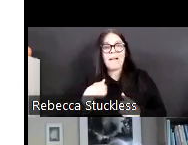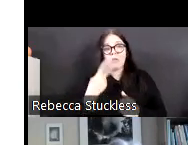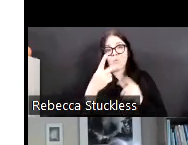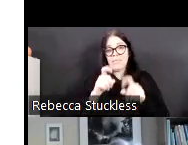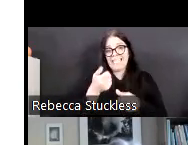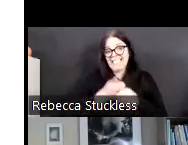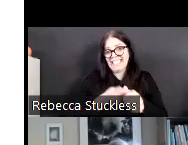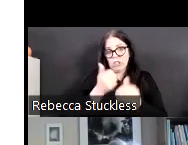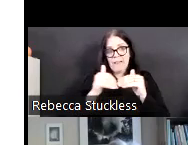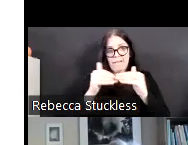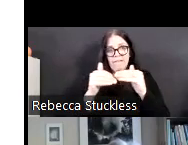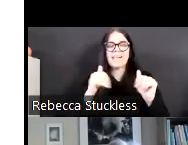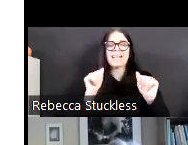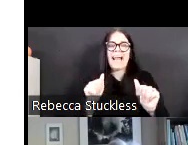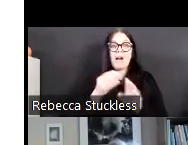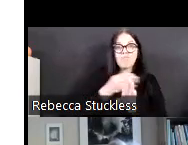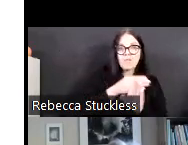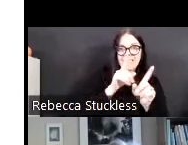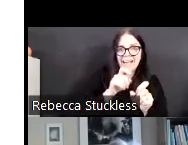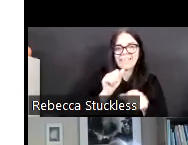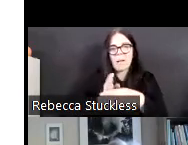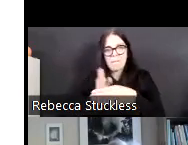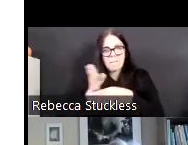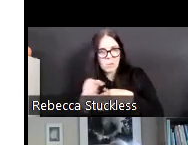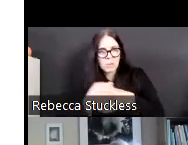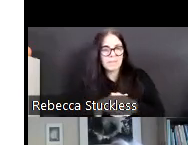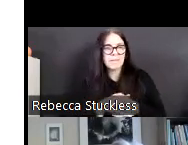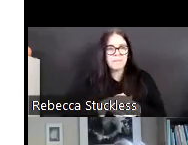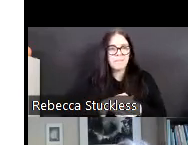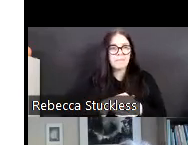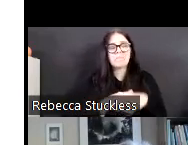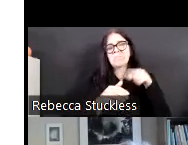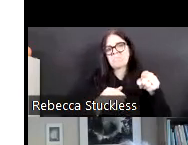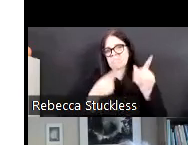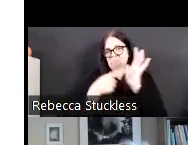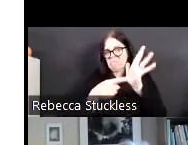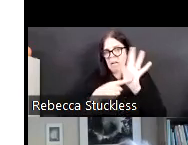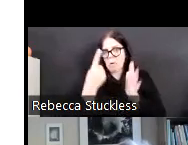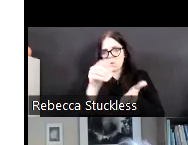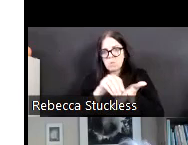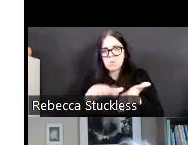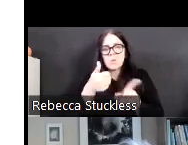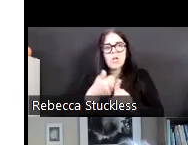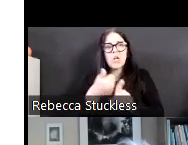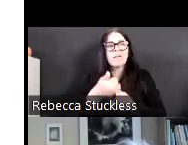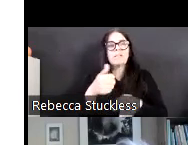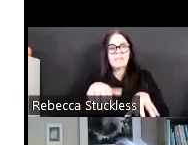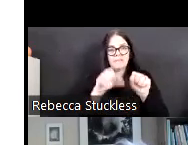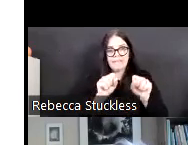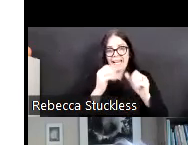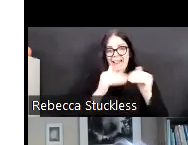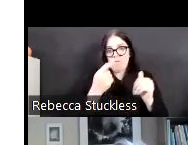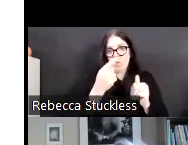pre and a post, so to speak. Next. So here's one learner who took a level 1 in June of